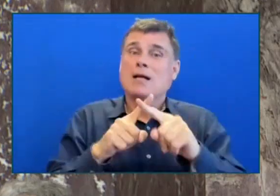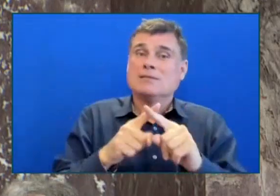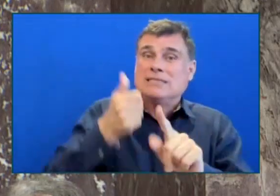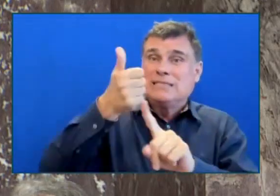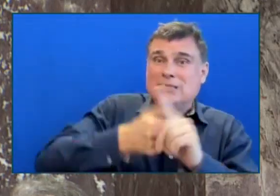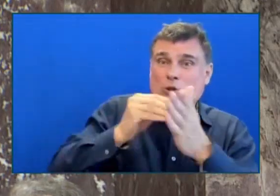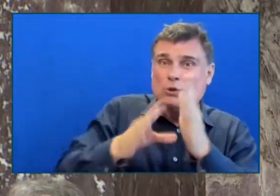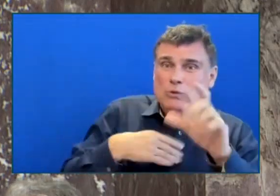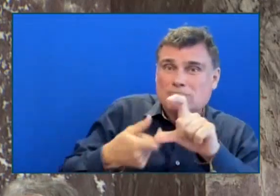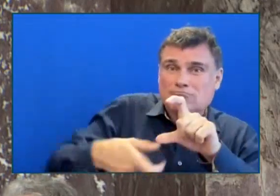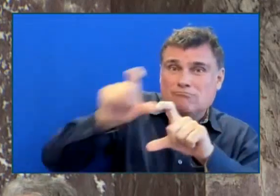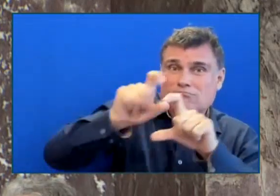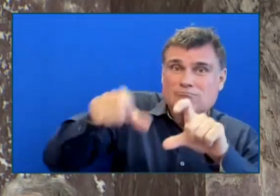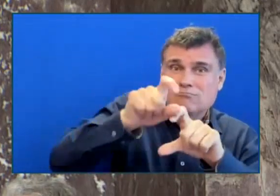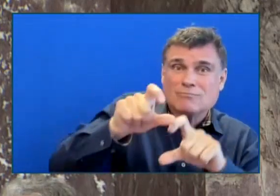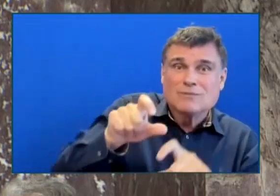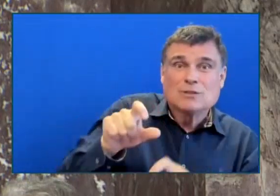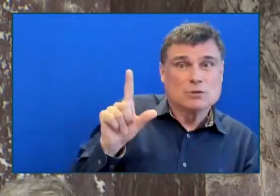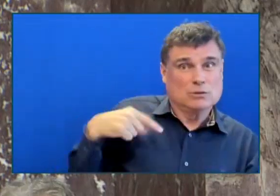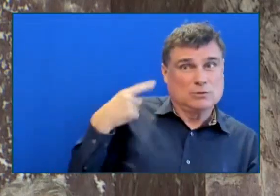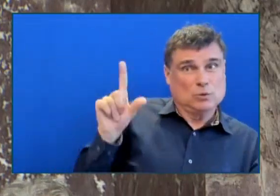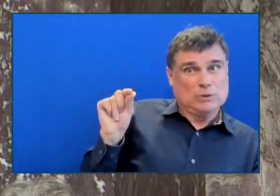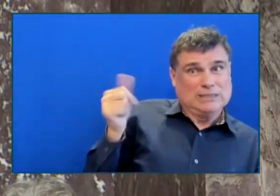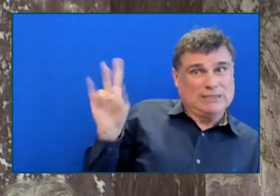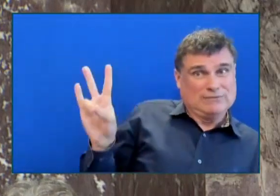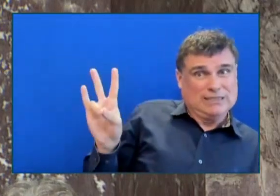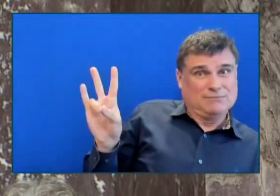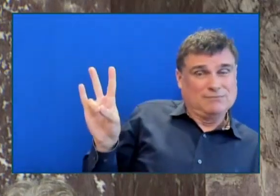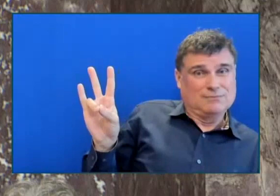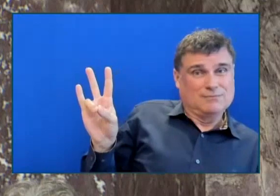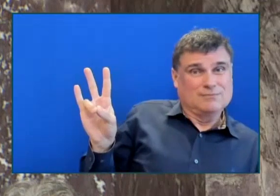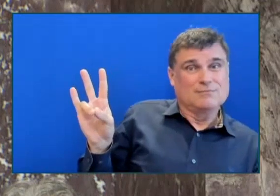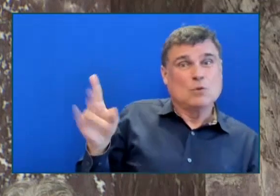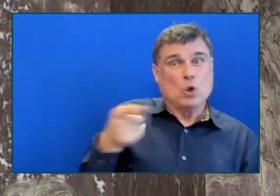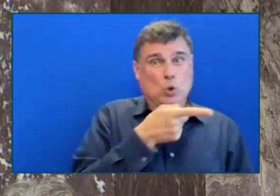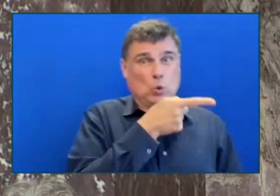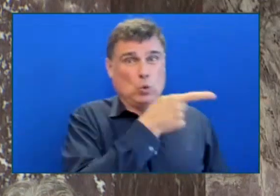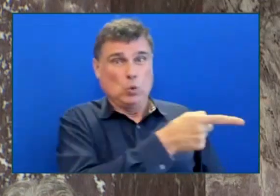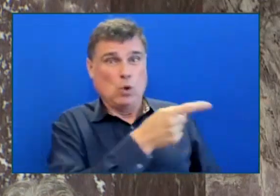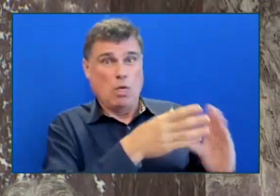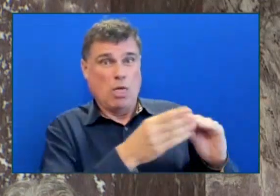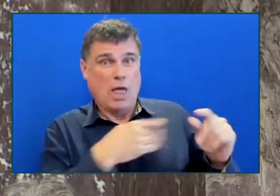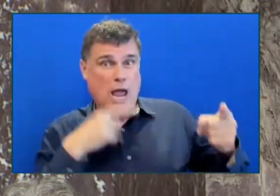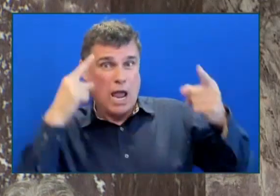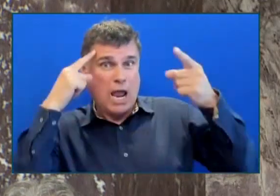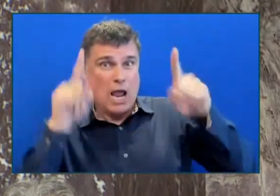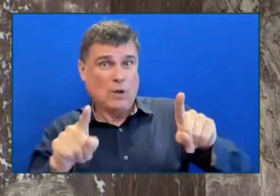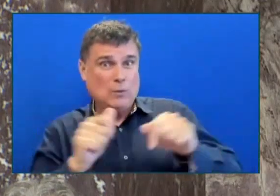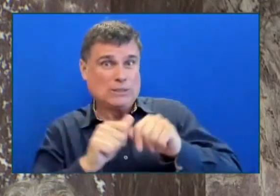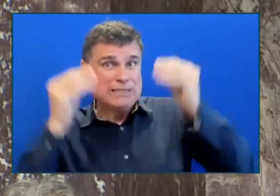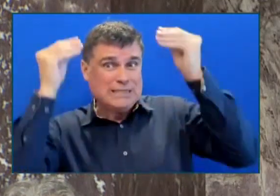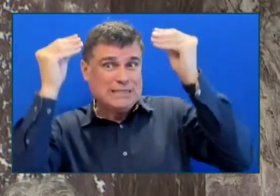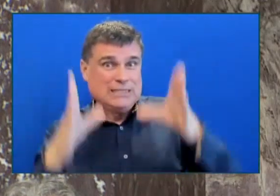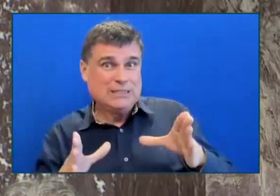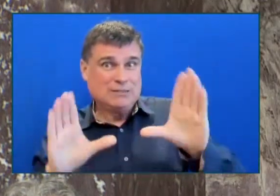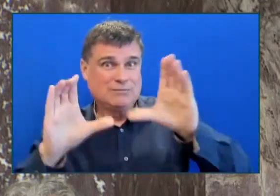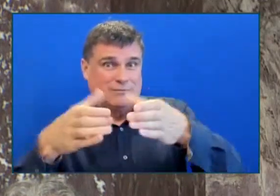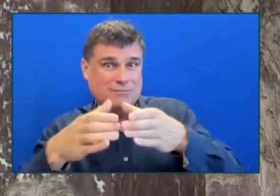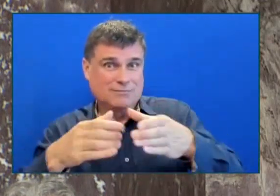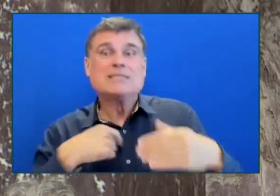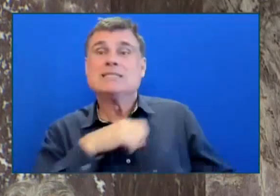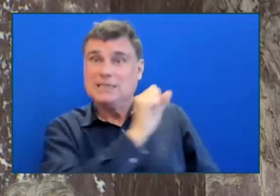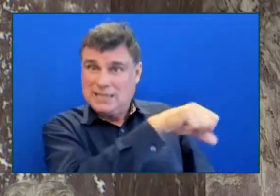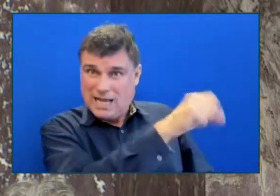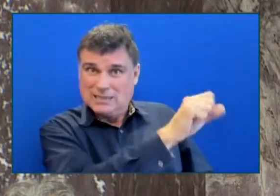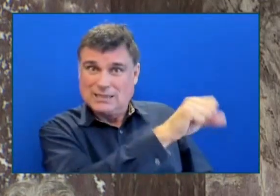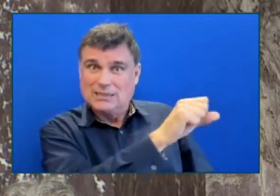highlighted the agreement that we had with the teachers, Honourable Speaker, because those investments are about making sure we support our educators to make sure that